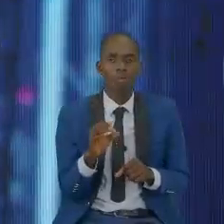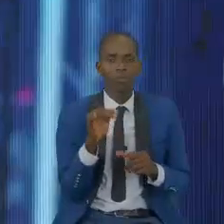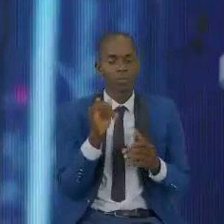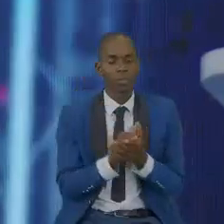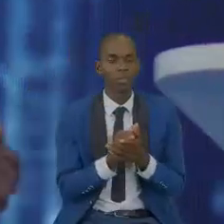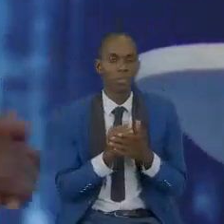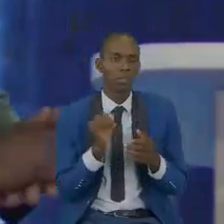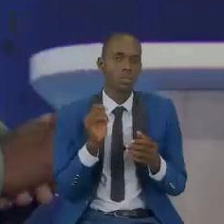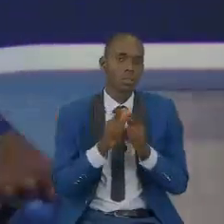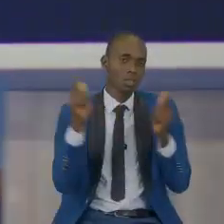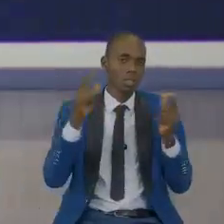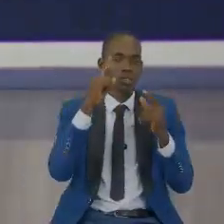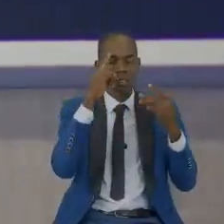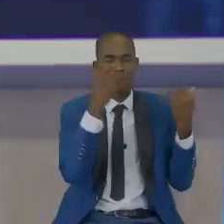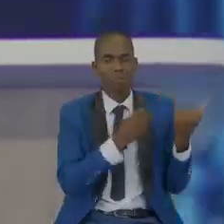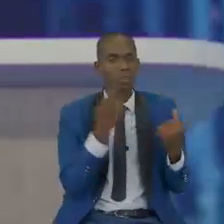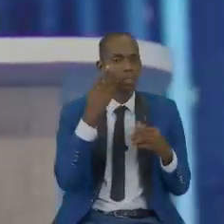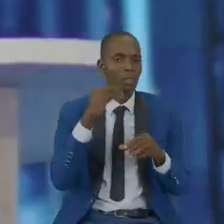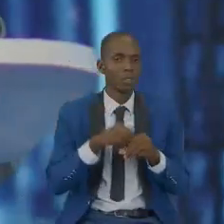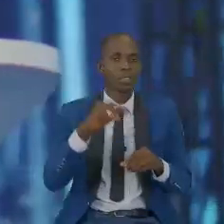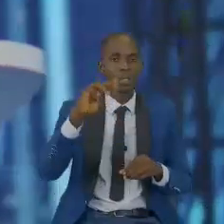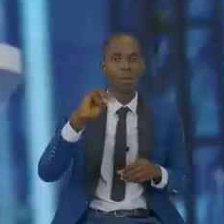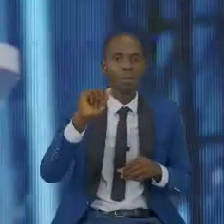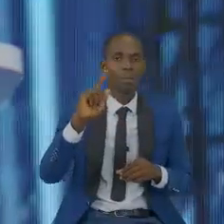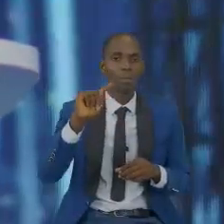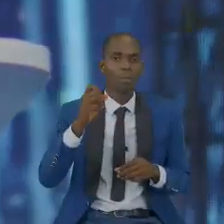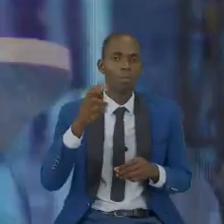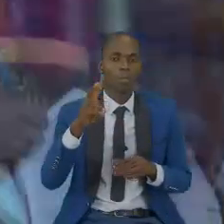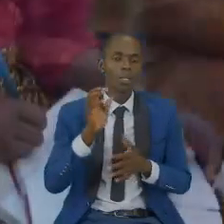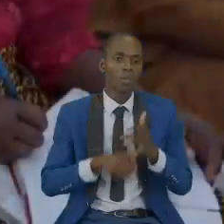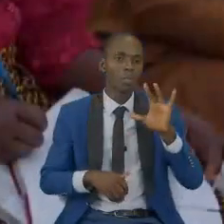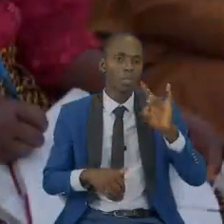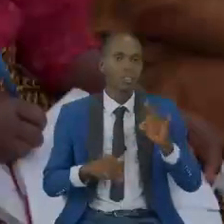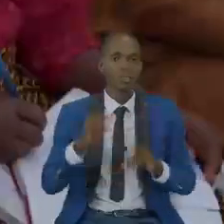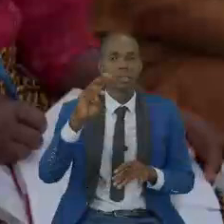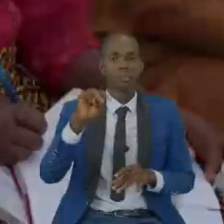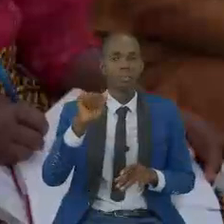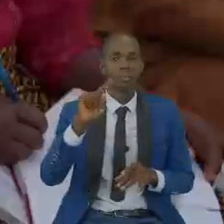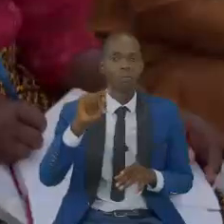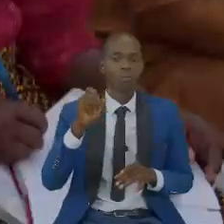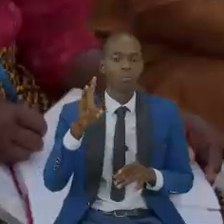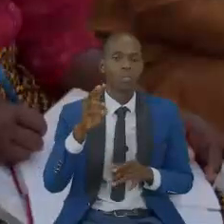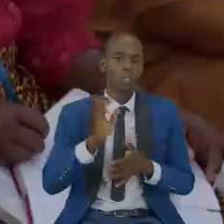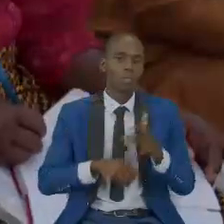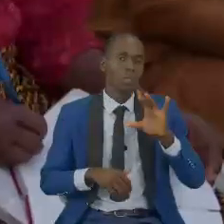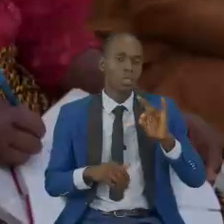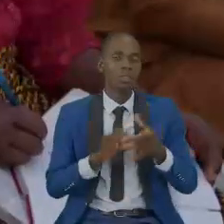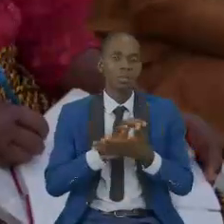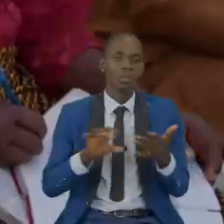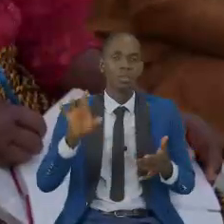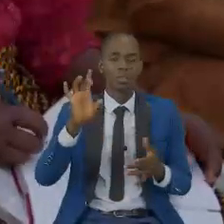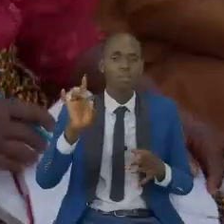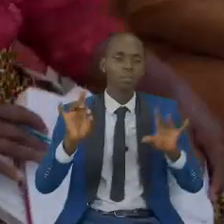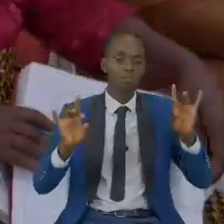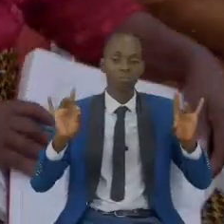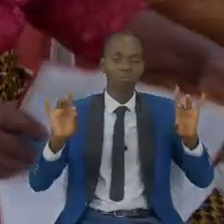faith. We're looking at Matthew chapter 8, and I'm reading from verse 8. Matthew chapter 8, we're looking at